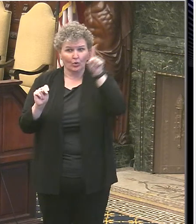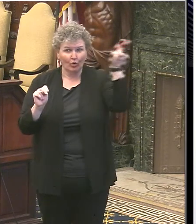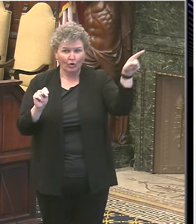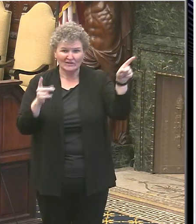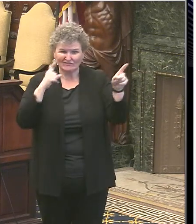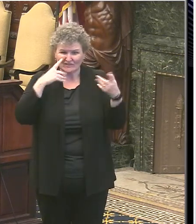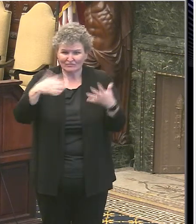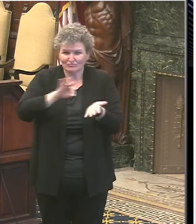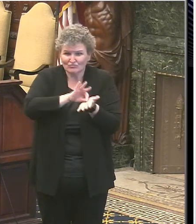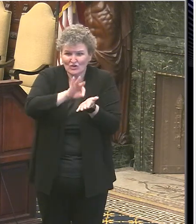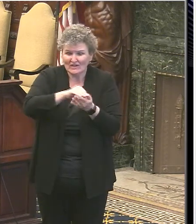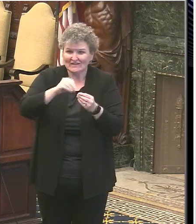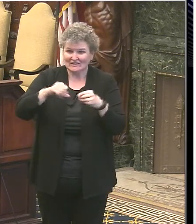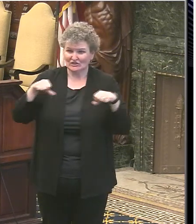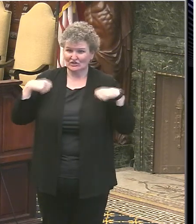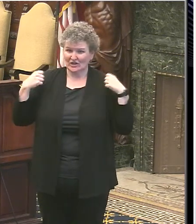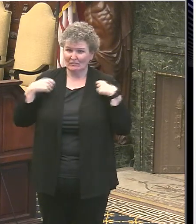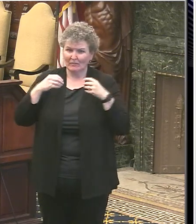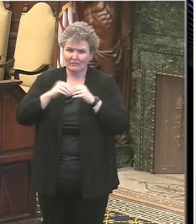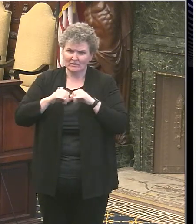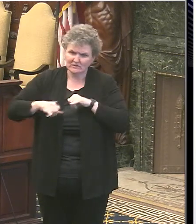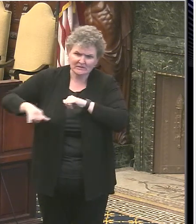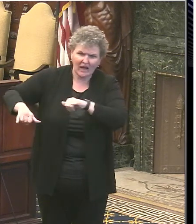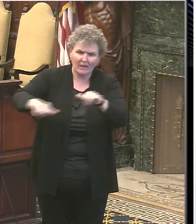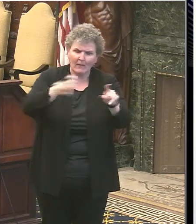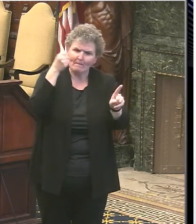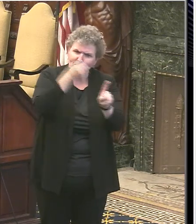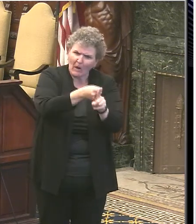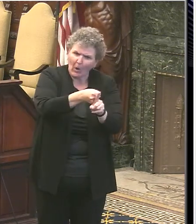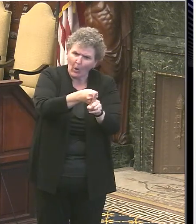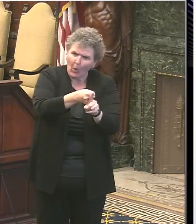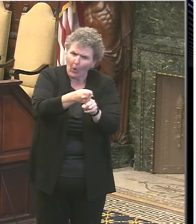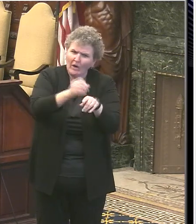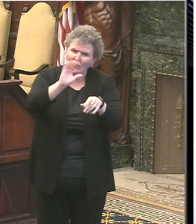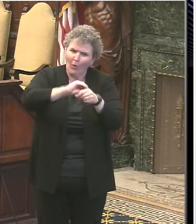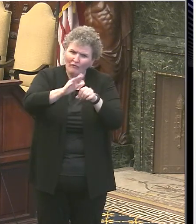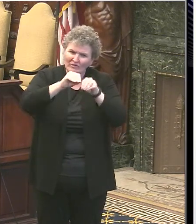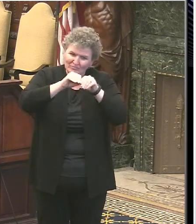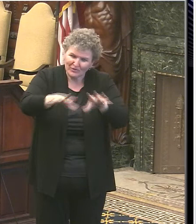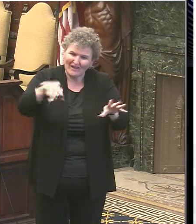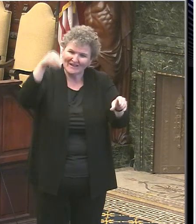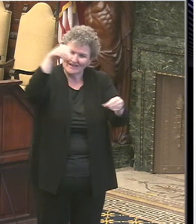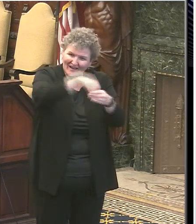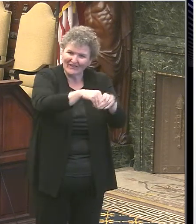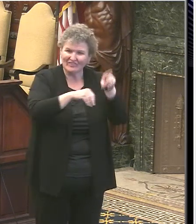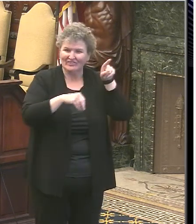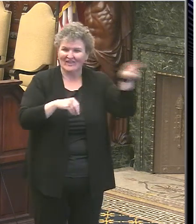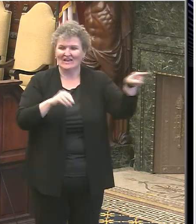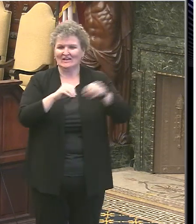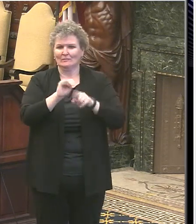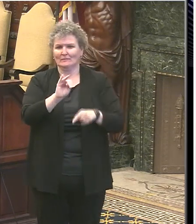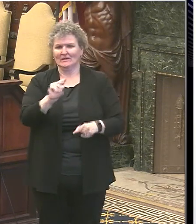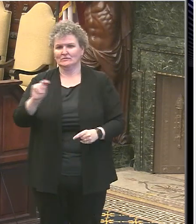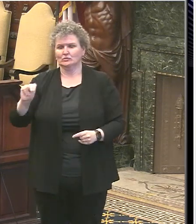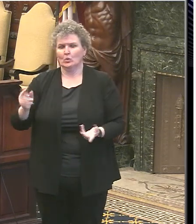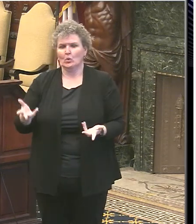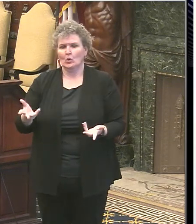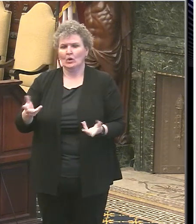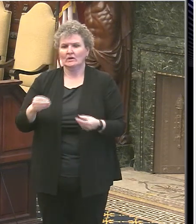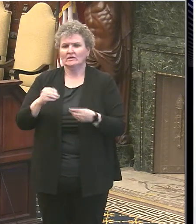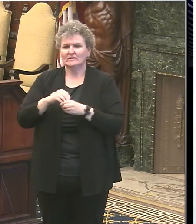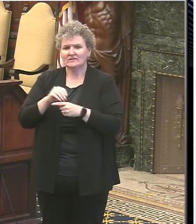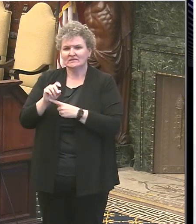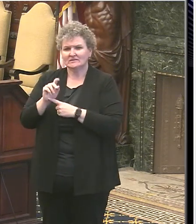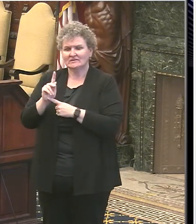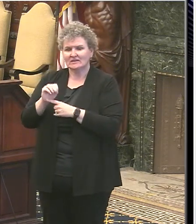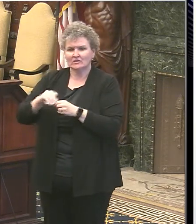among the more common places where they see outbreaks. And then there was a study that was just published a couple of weeks ago that looked at 10 cities across the country,